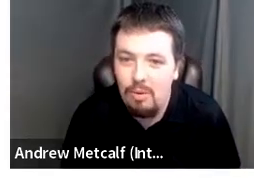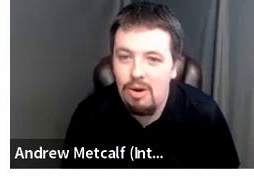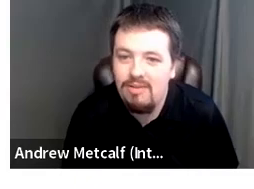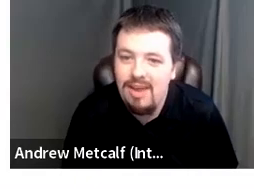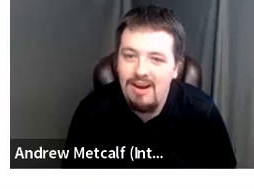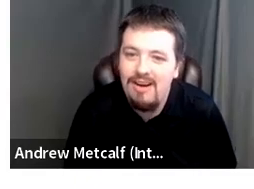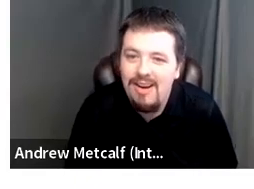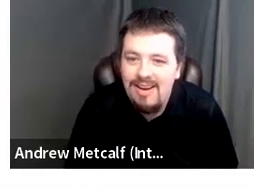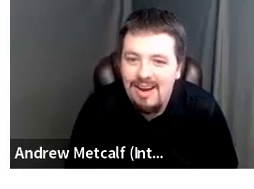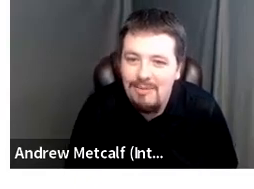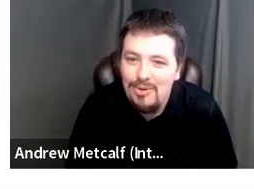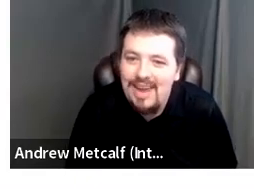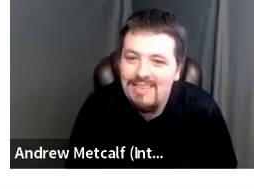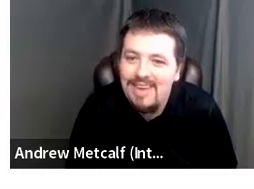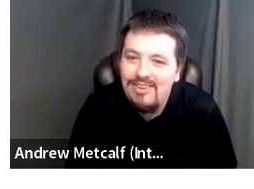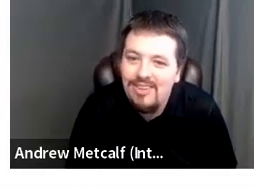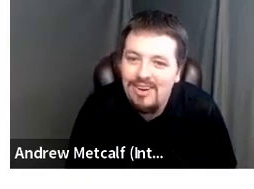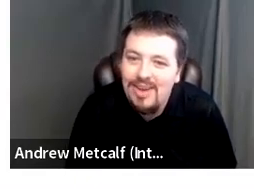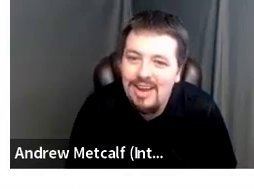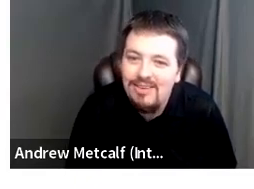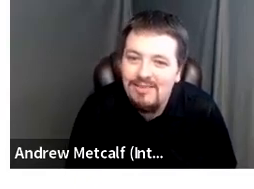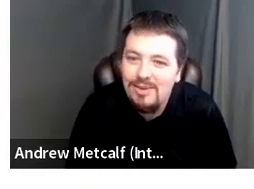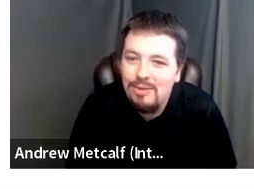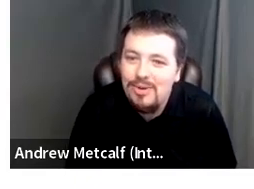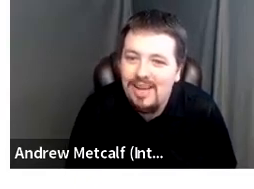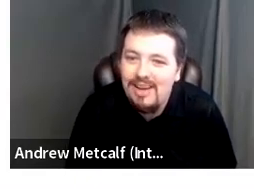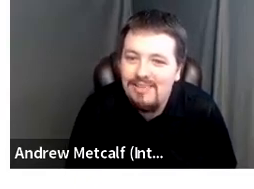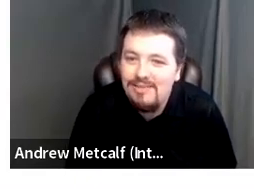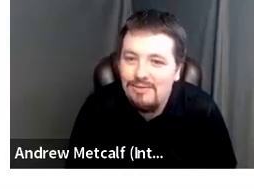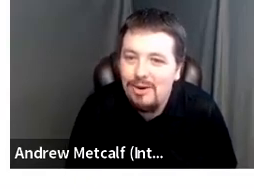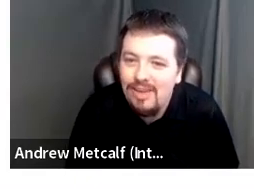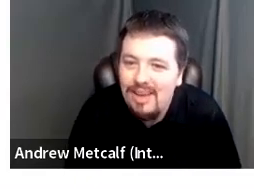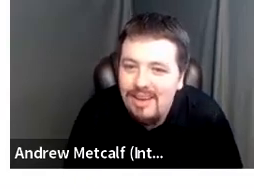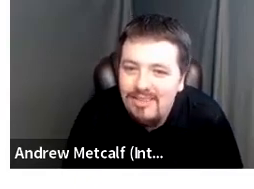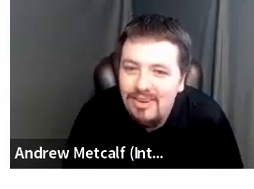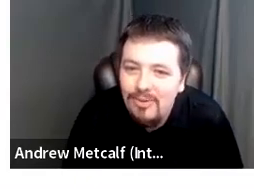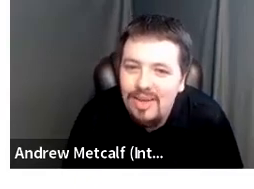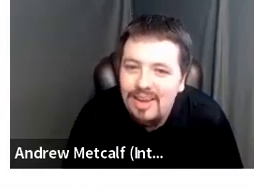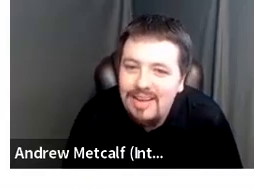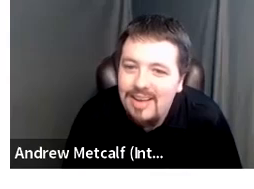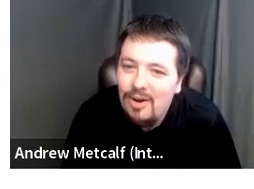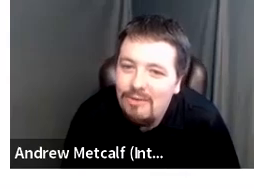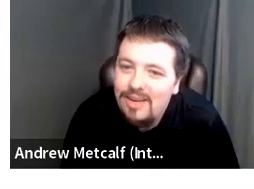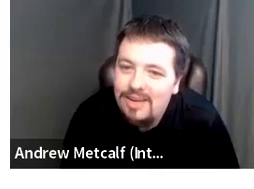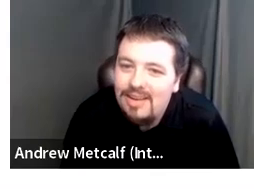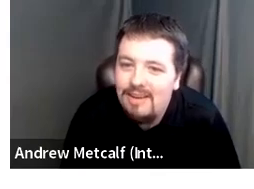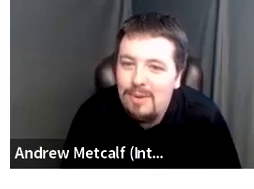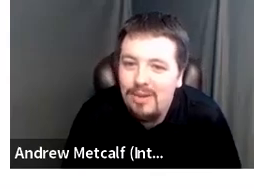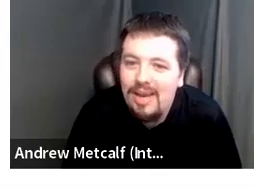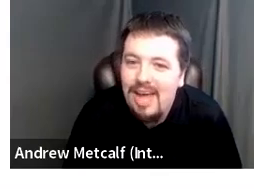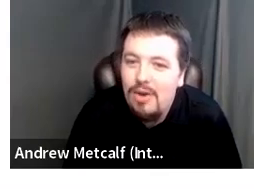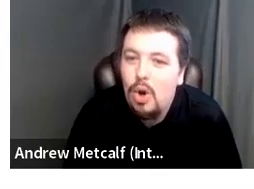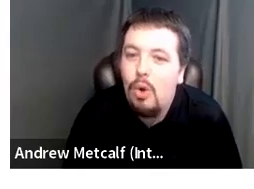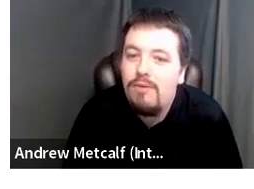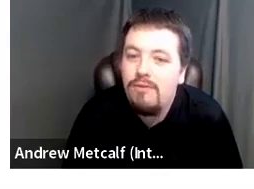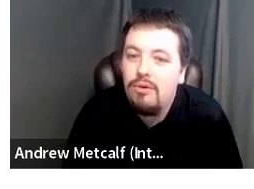here or walls there, you can't see each other and you can't communicate verbally. So they like to often, deaf people